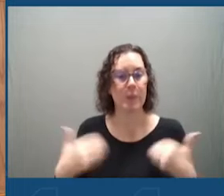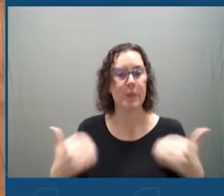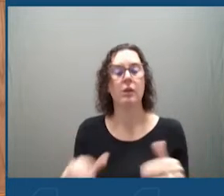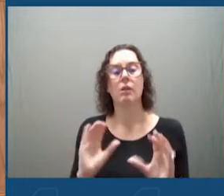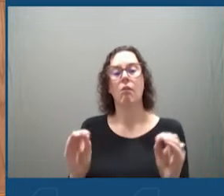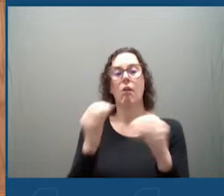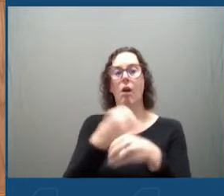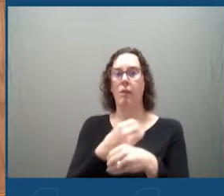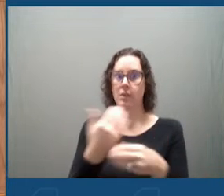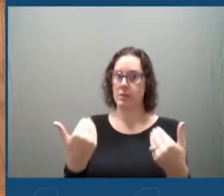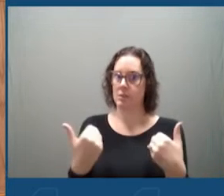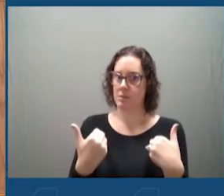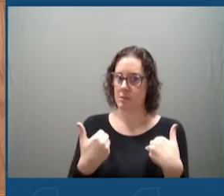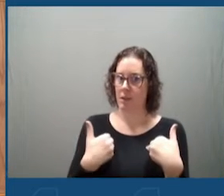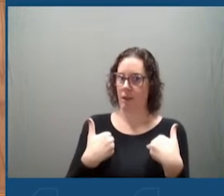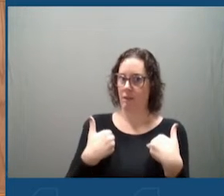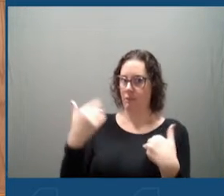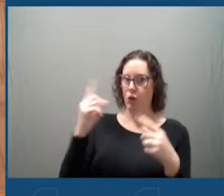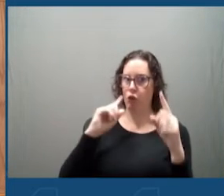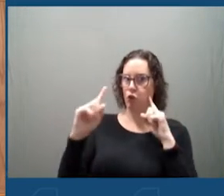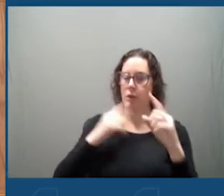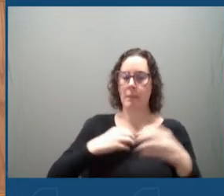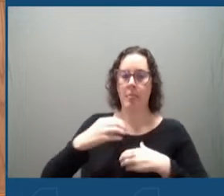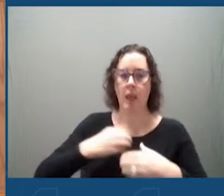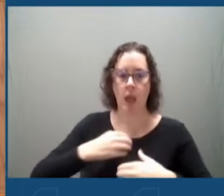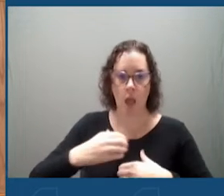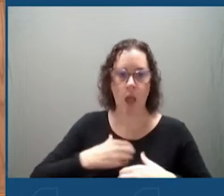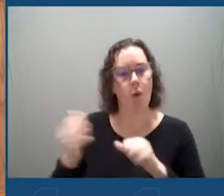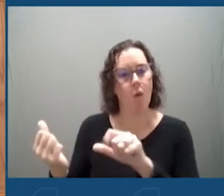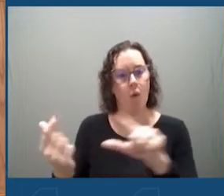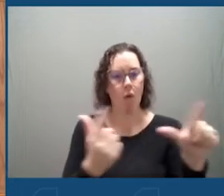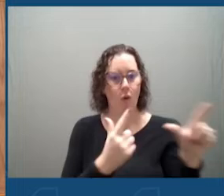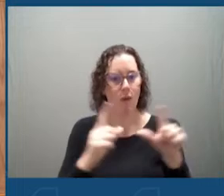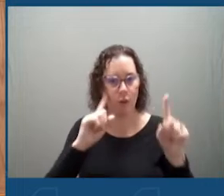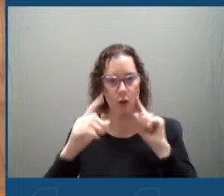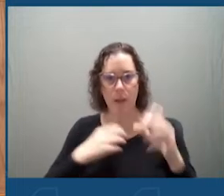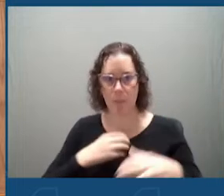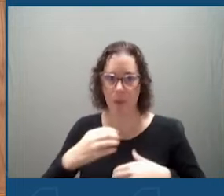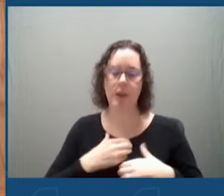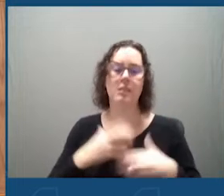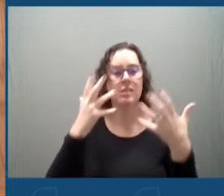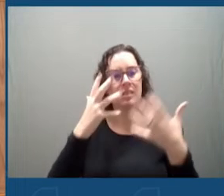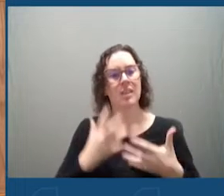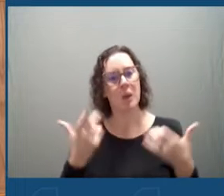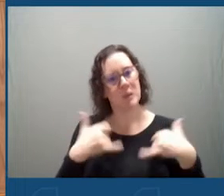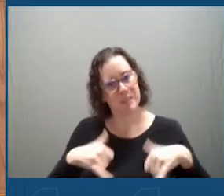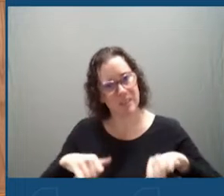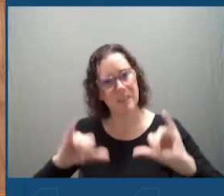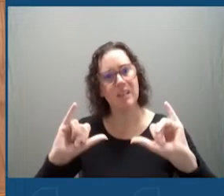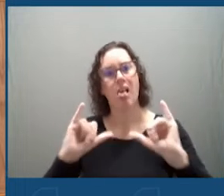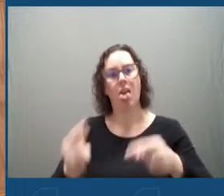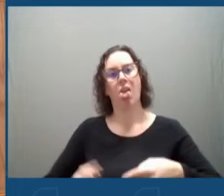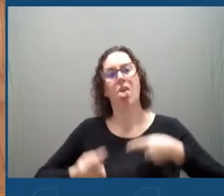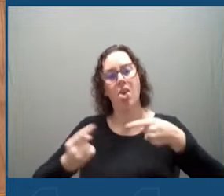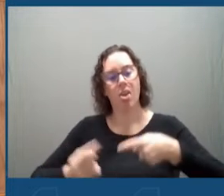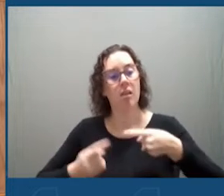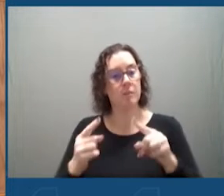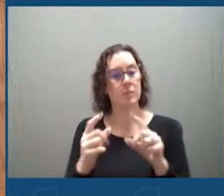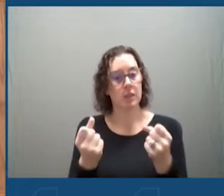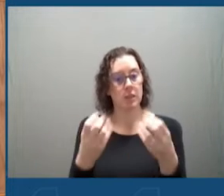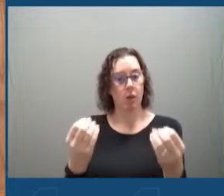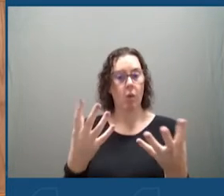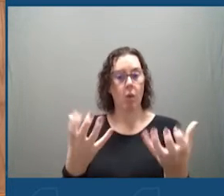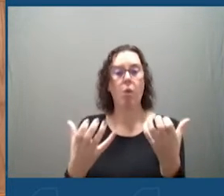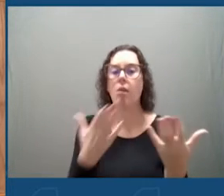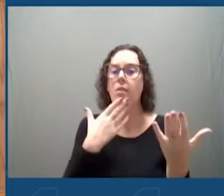received complaints, as all of our offices has received, and it's unfortunate that we continue to deal with this issue. And so I really want to thank all of